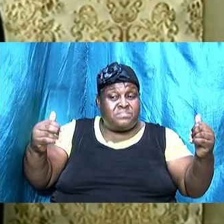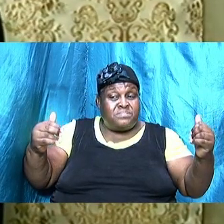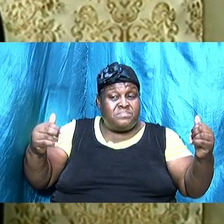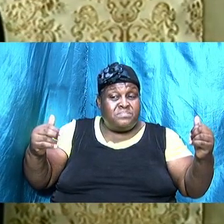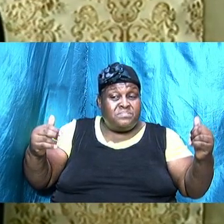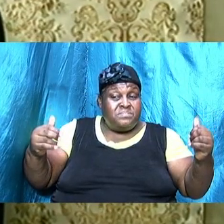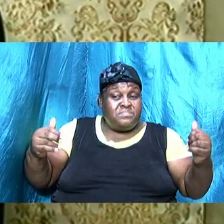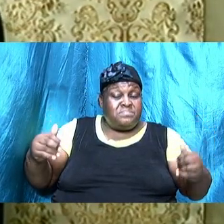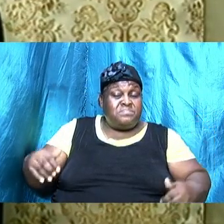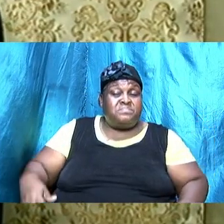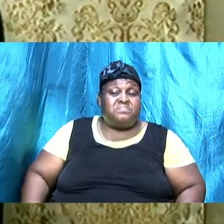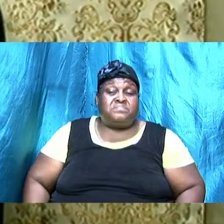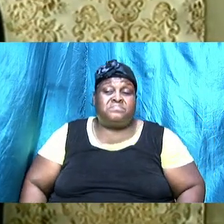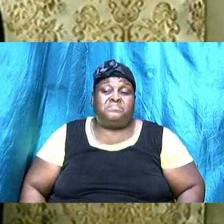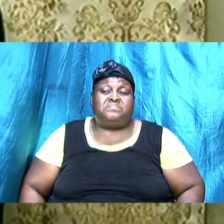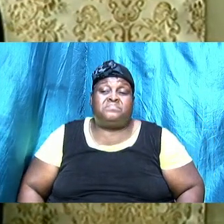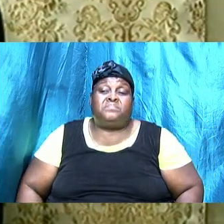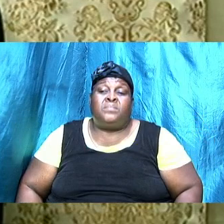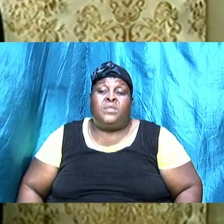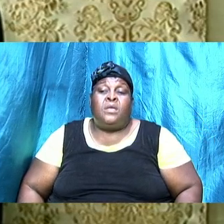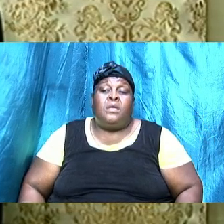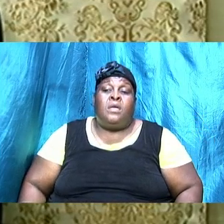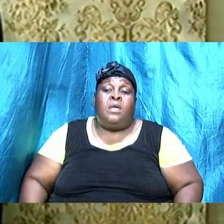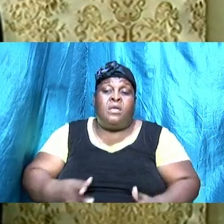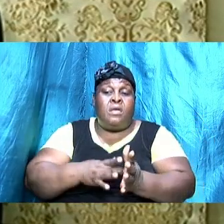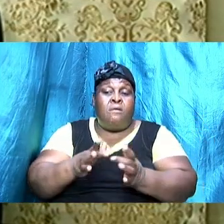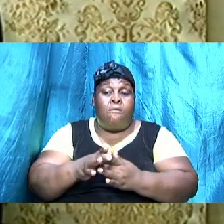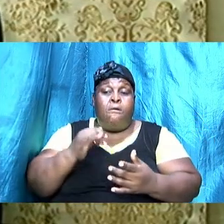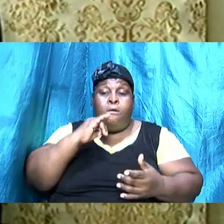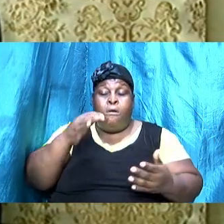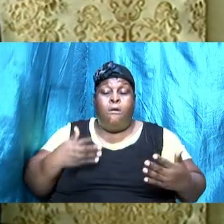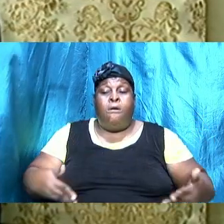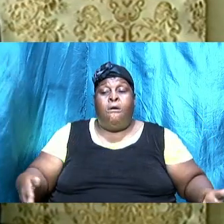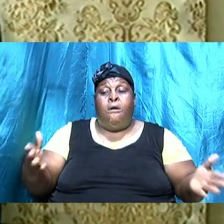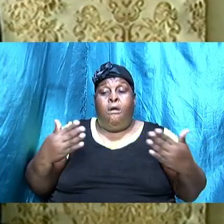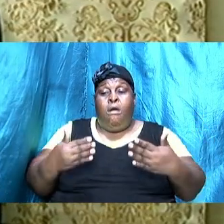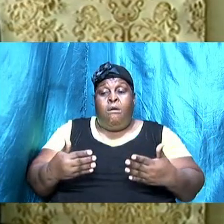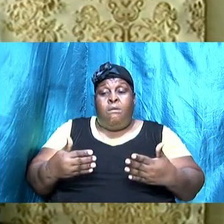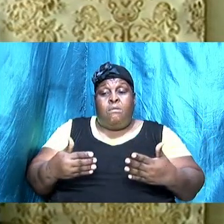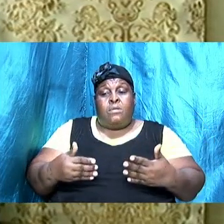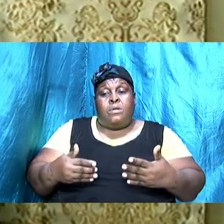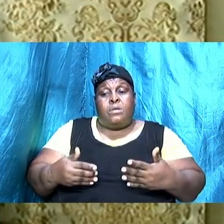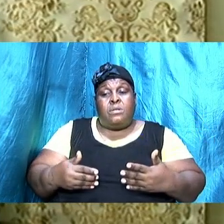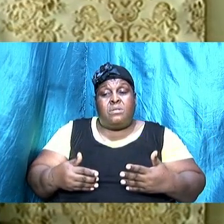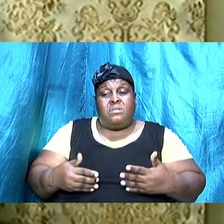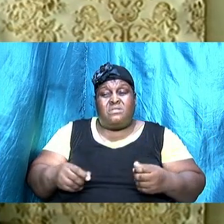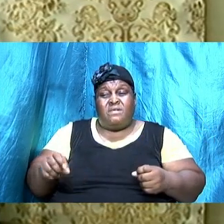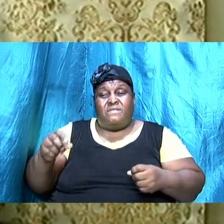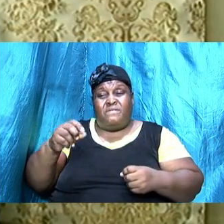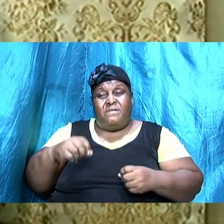Yes, line up and tie up. And he's here talking about, except for fornication, you can't